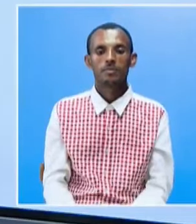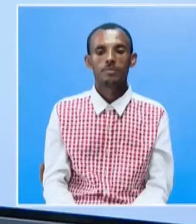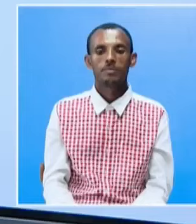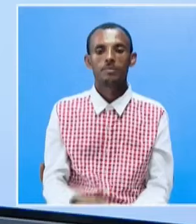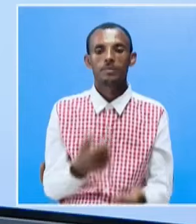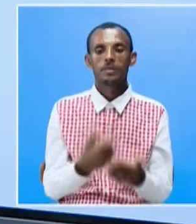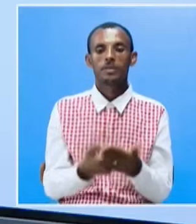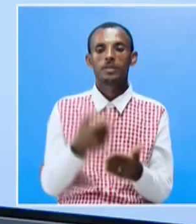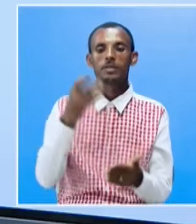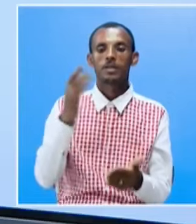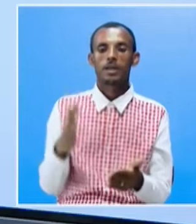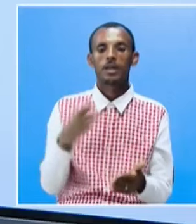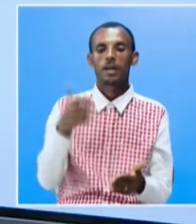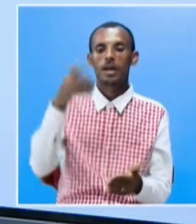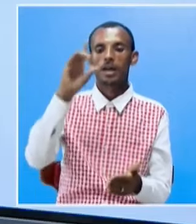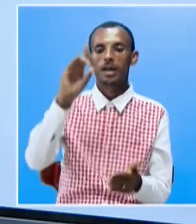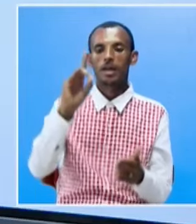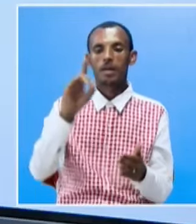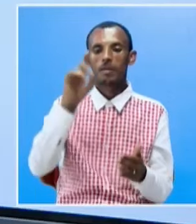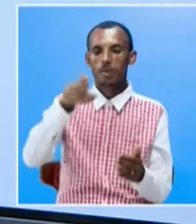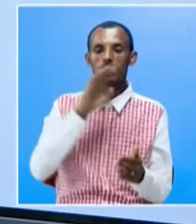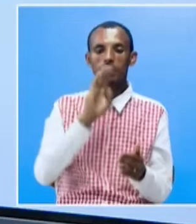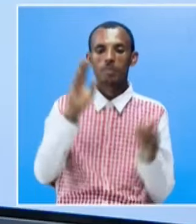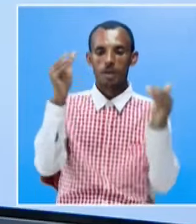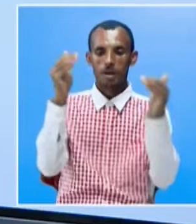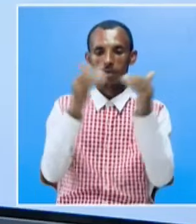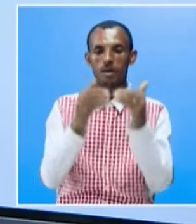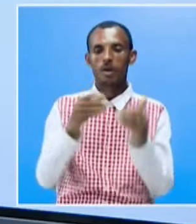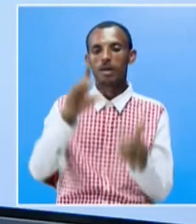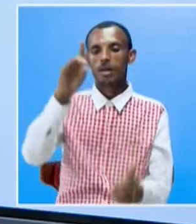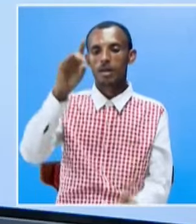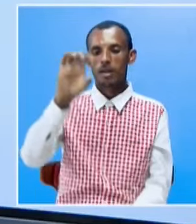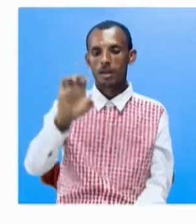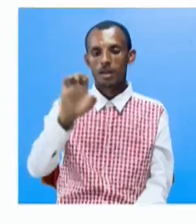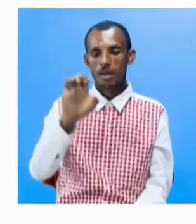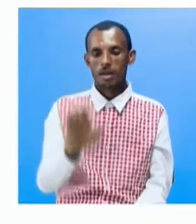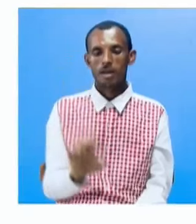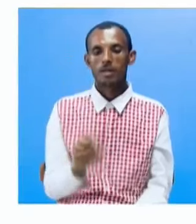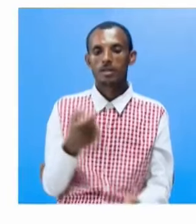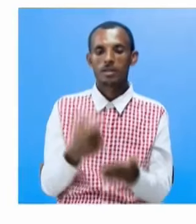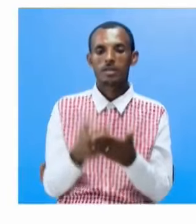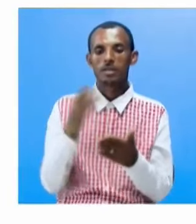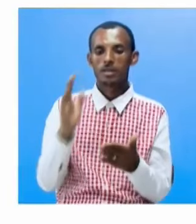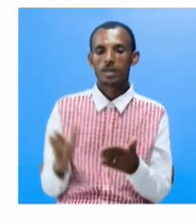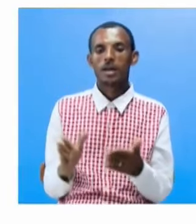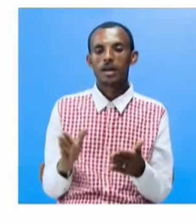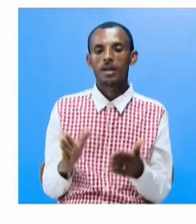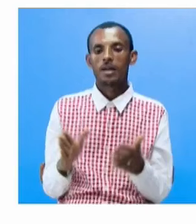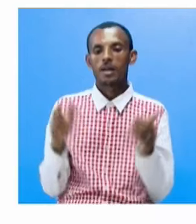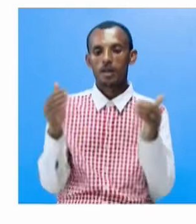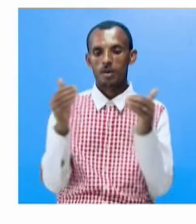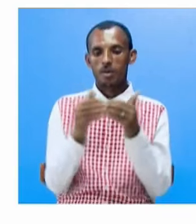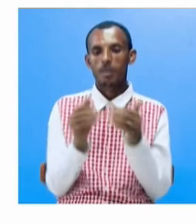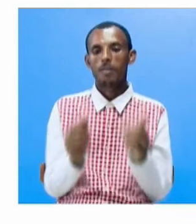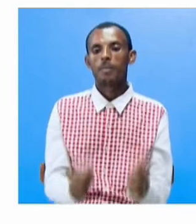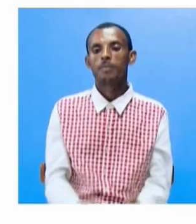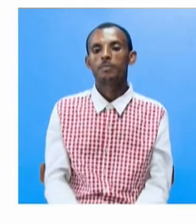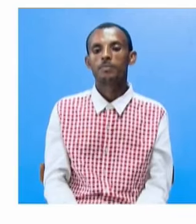this side AB must fit on side DE. This side must be equal with this one.